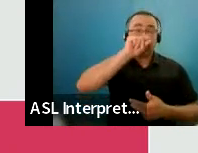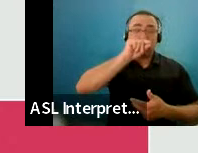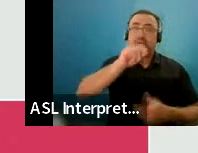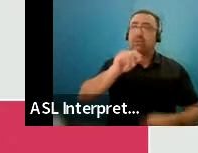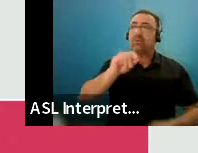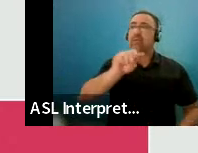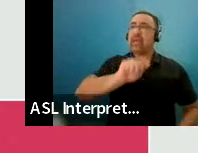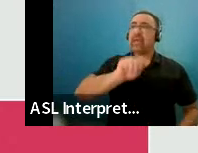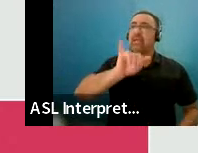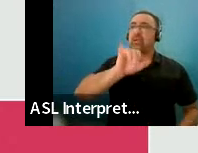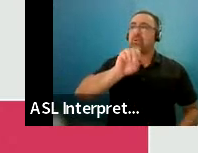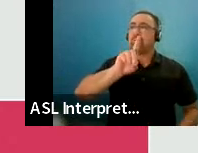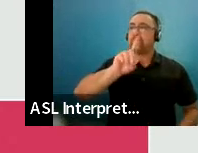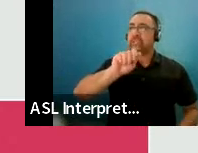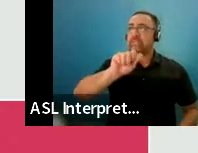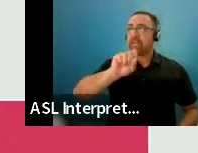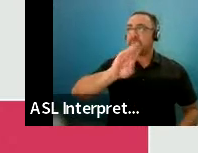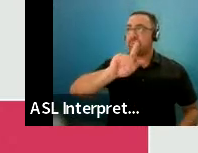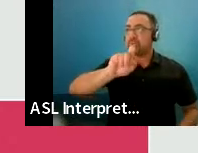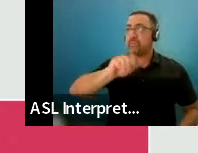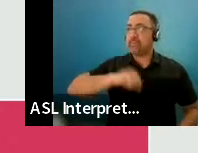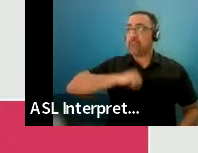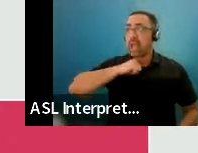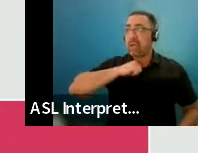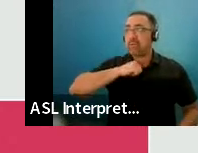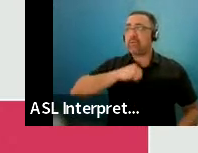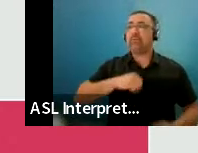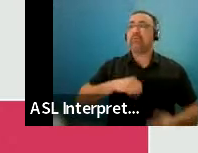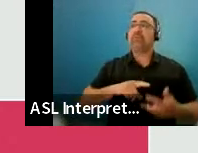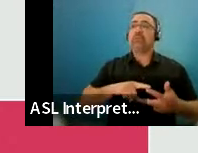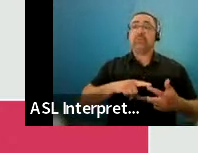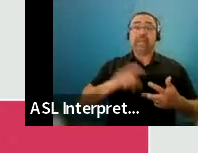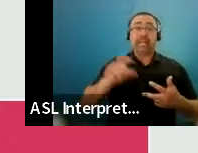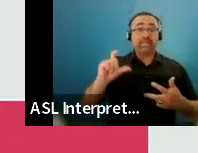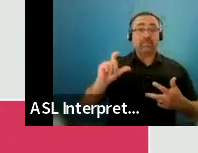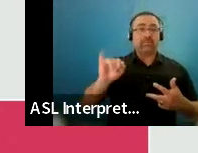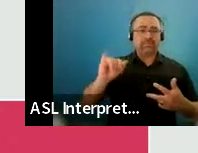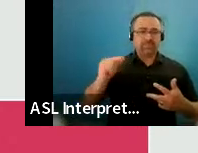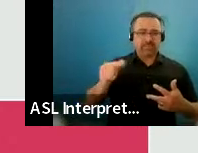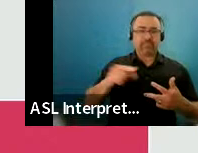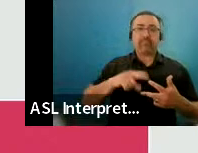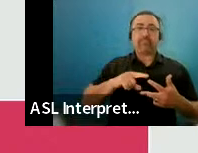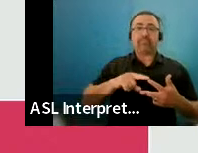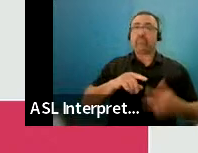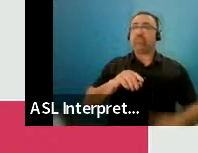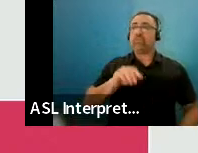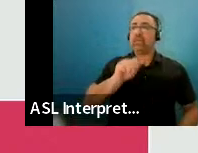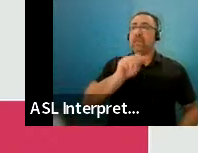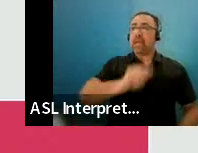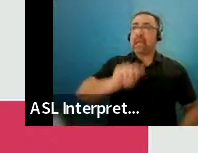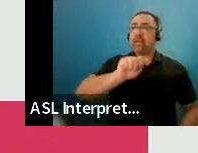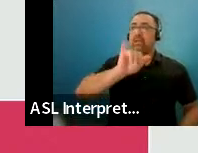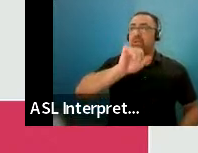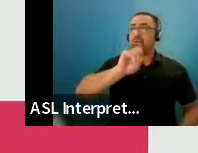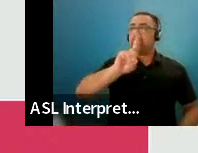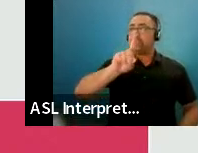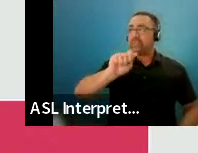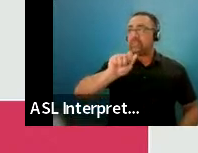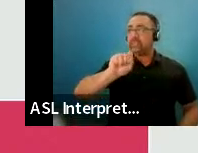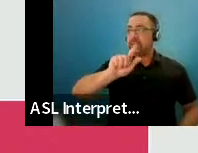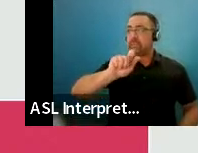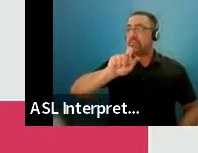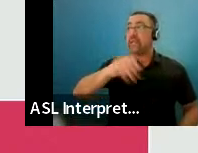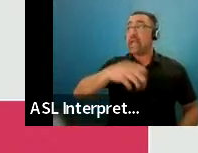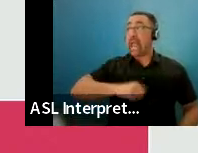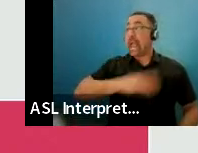that's at Yo Disabled Proud. Our Instagram is at Yo Disabled and